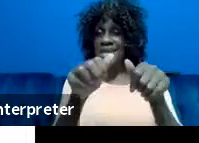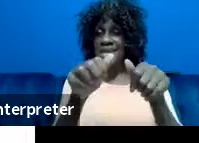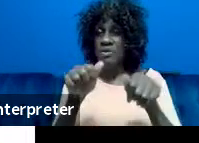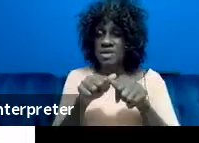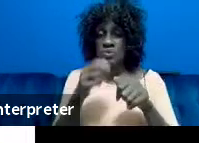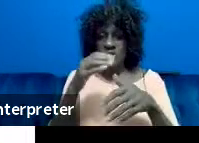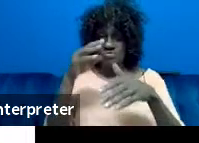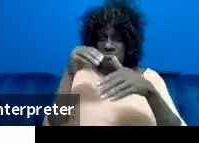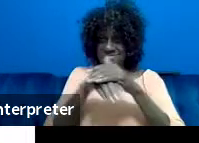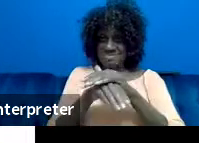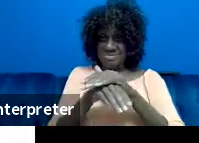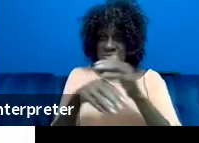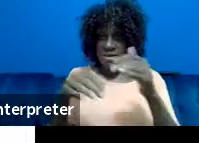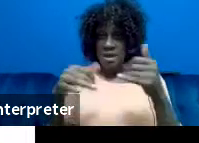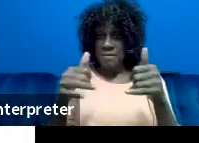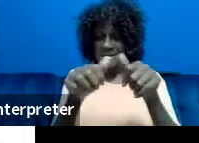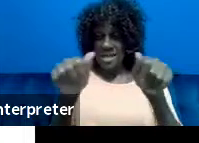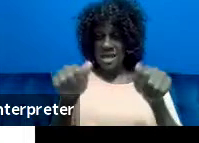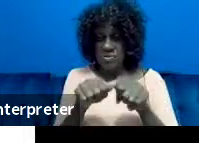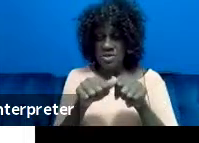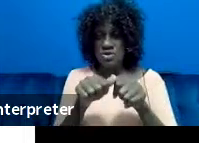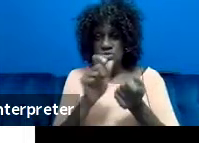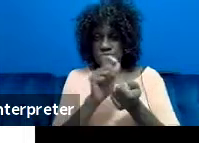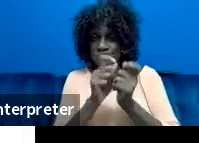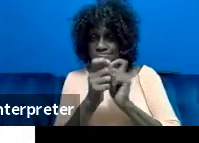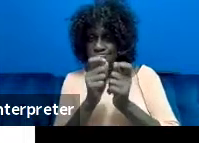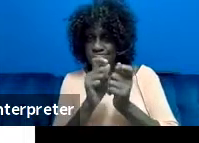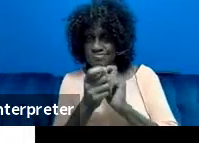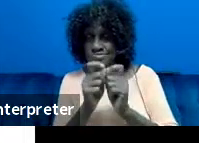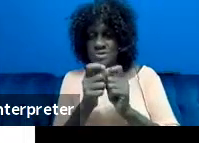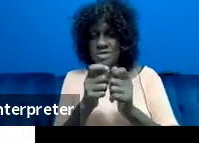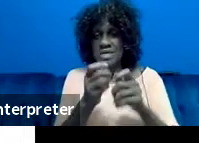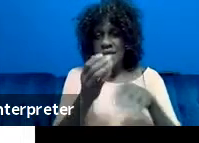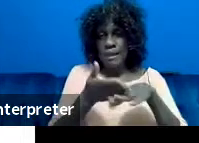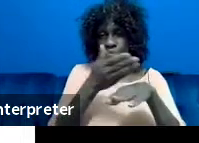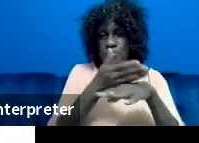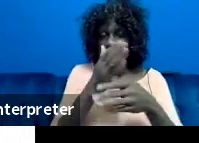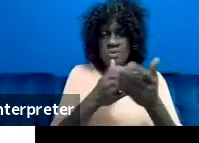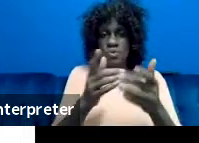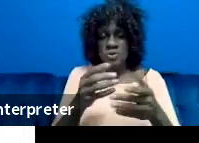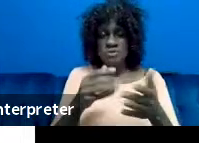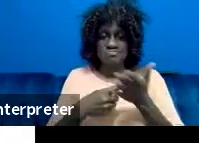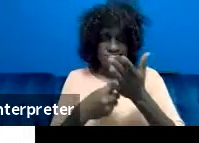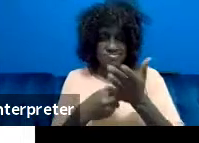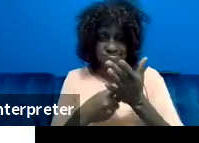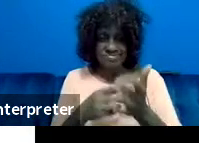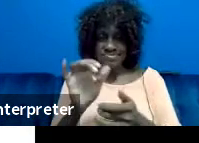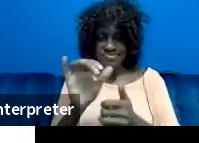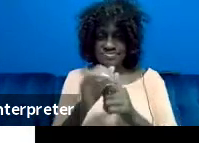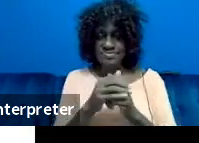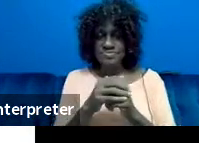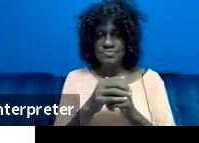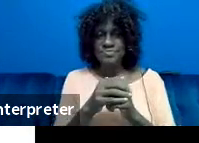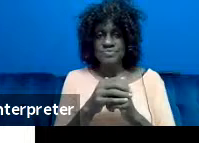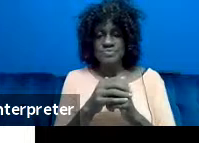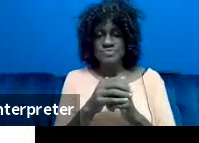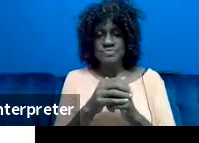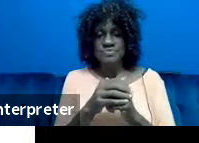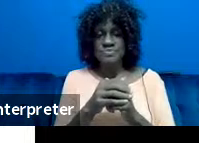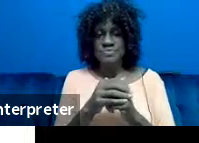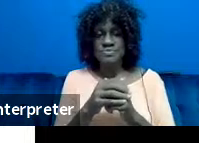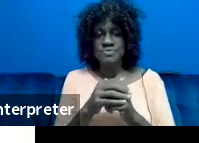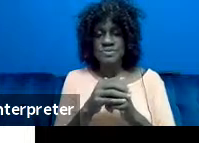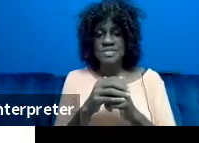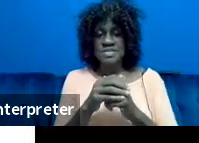get inside the play area, we modify some of the accessible route requirements that we'll talk about throughout this presentation. The